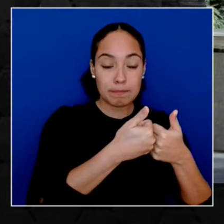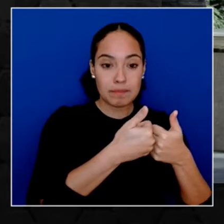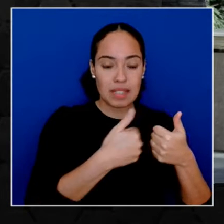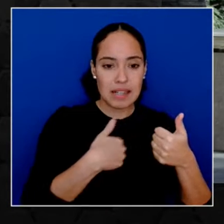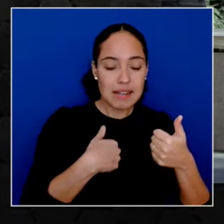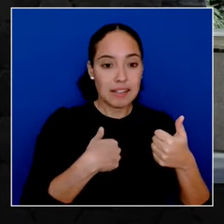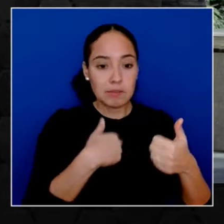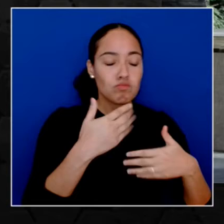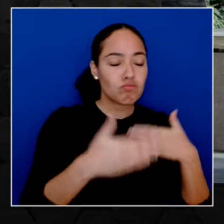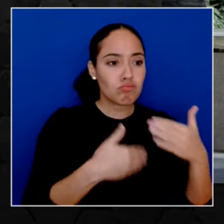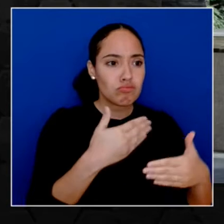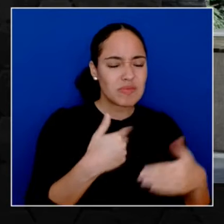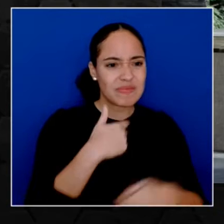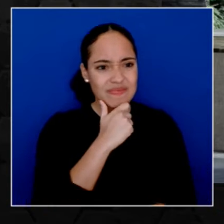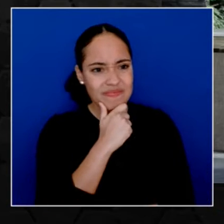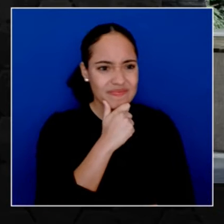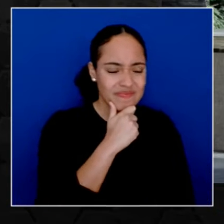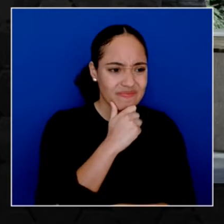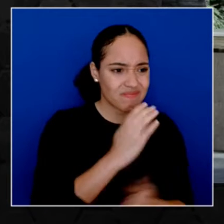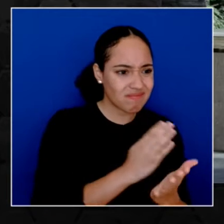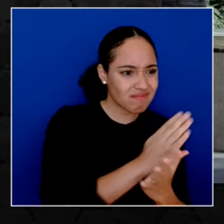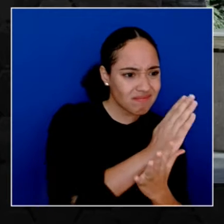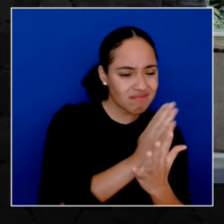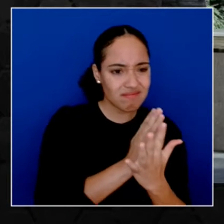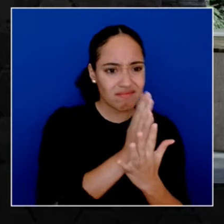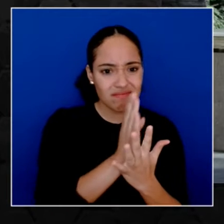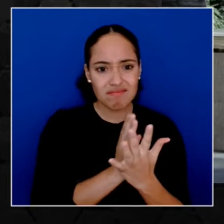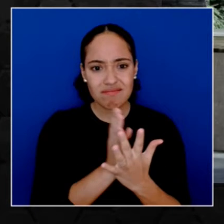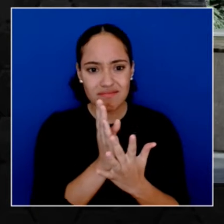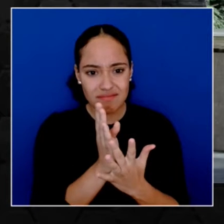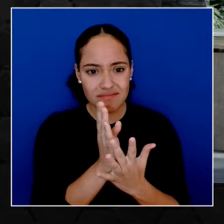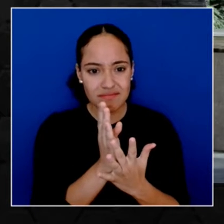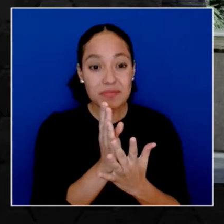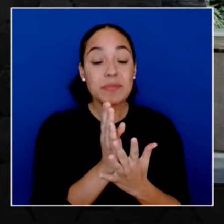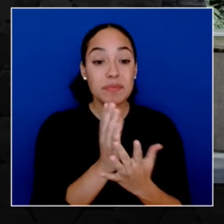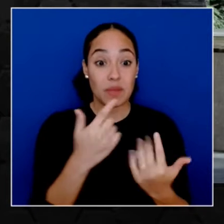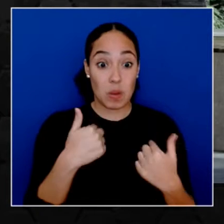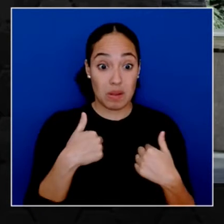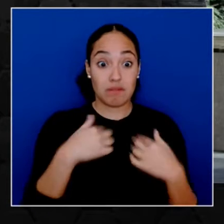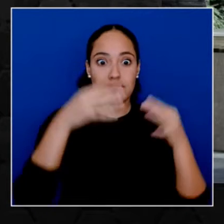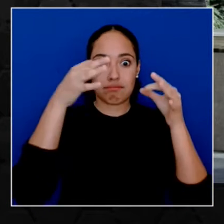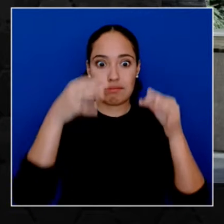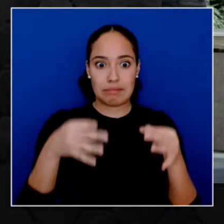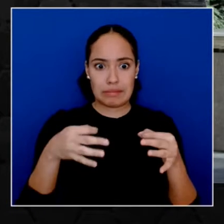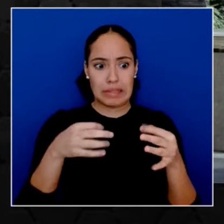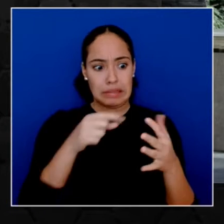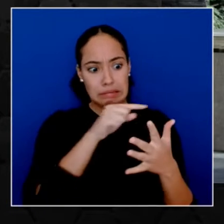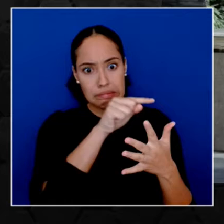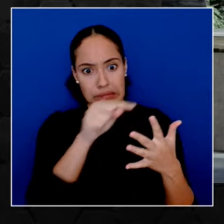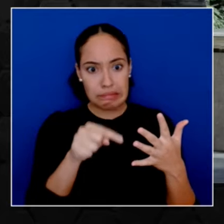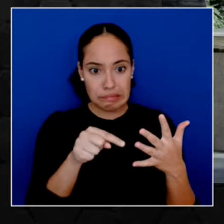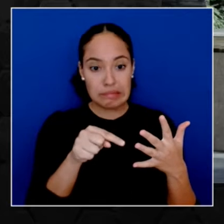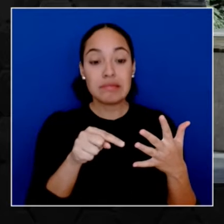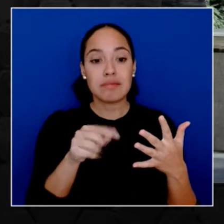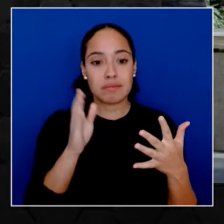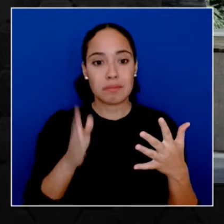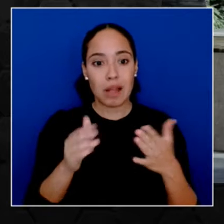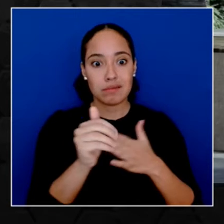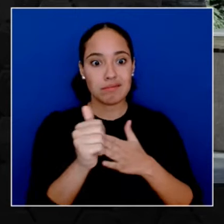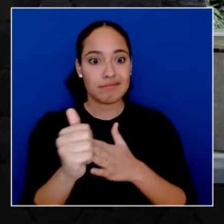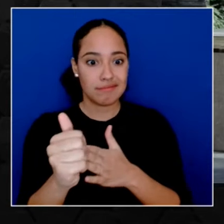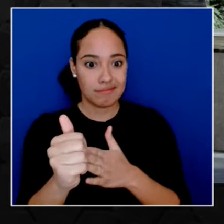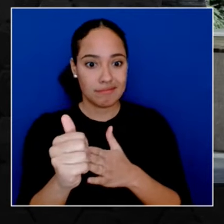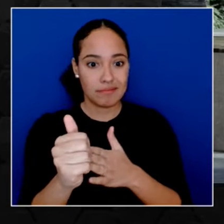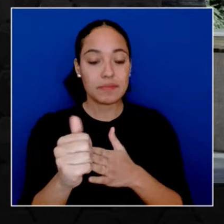once I became the Microsoft Learn Student Ambassador, we had to choose a league. So it was compulsory for us to choose the league. And because of